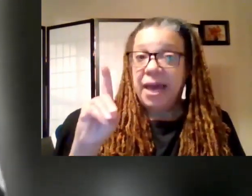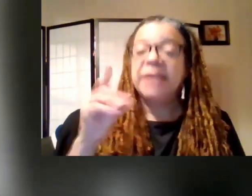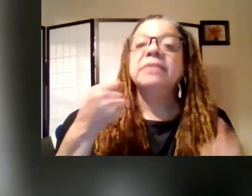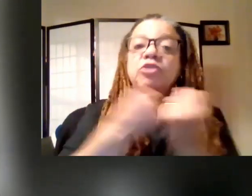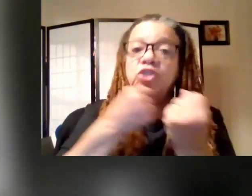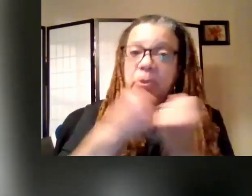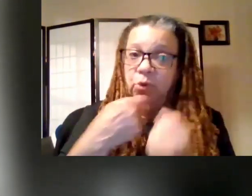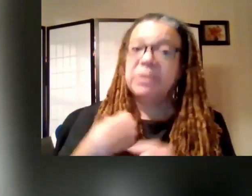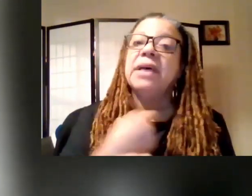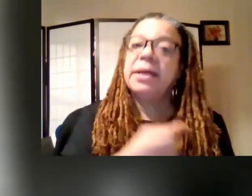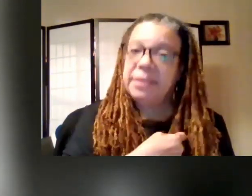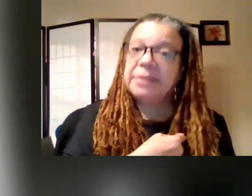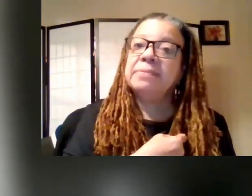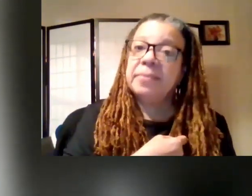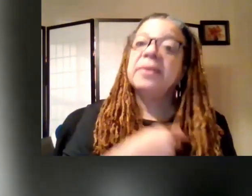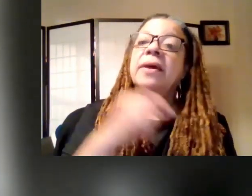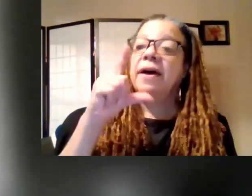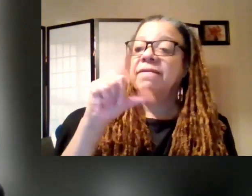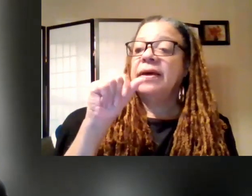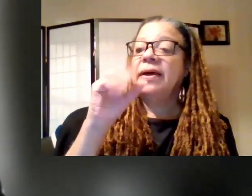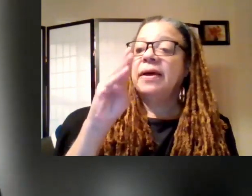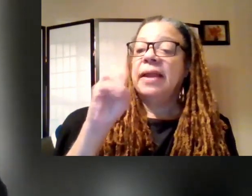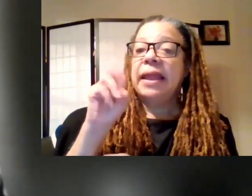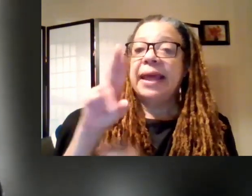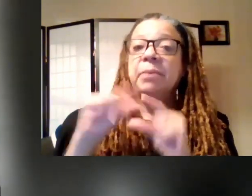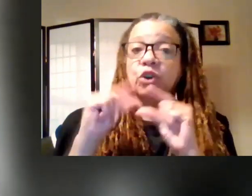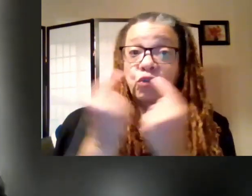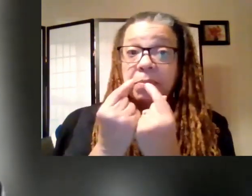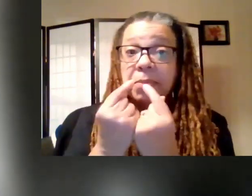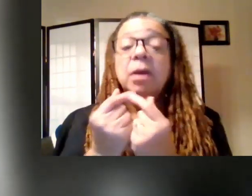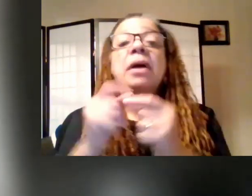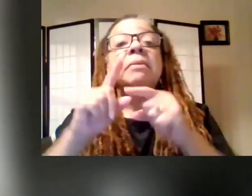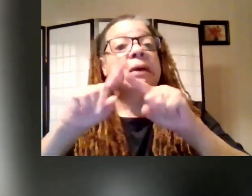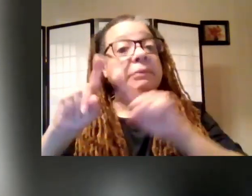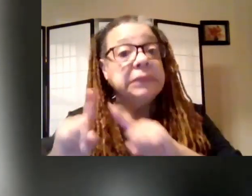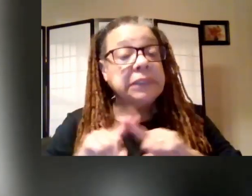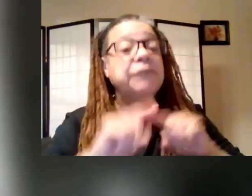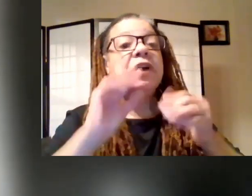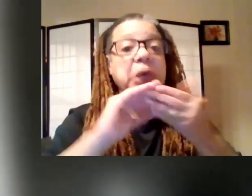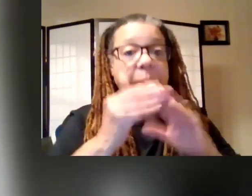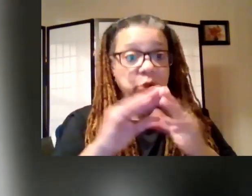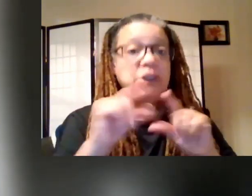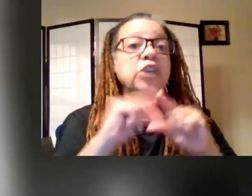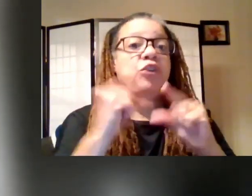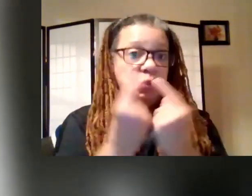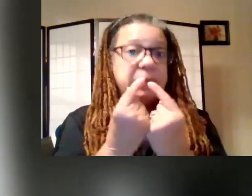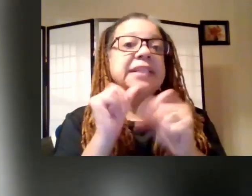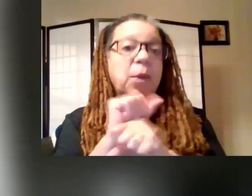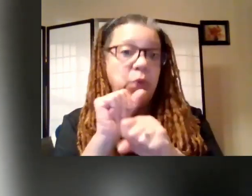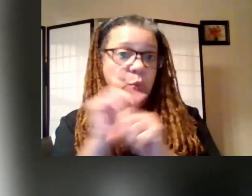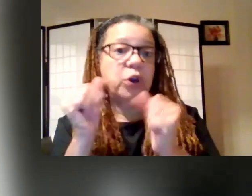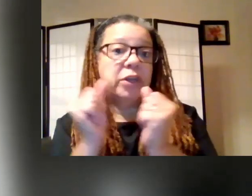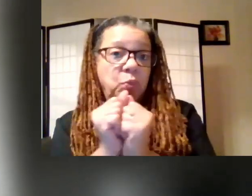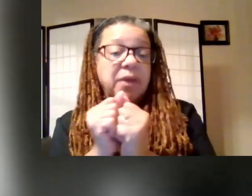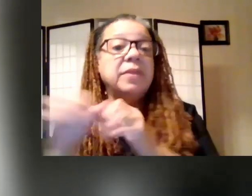the whole weight of the labor movement. And then we also have a number of community groups that we're working with who are out doing